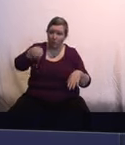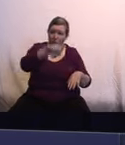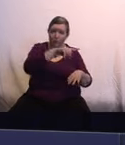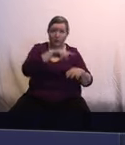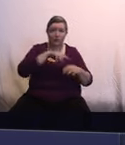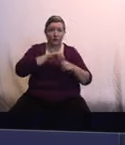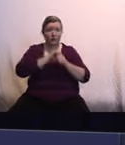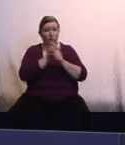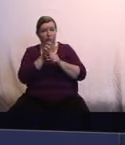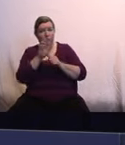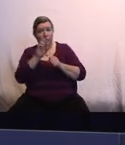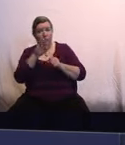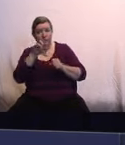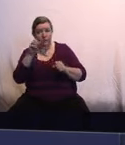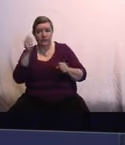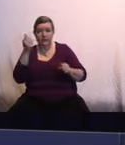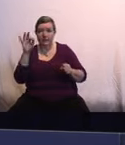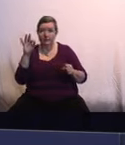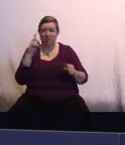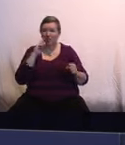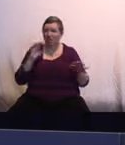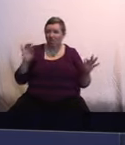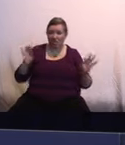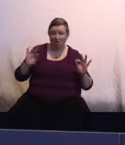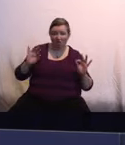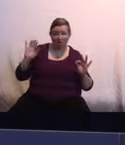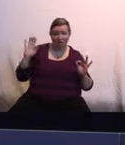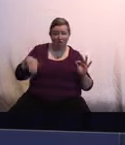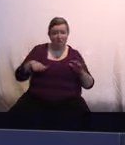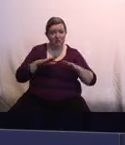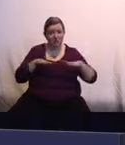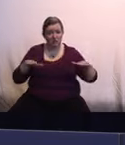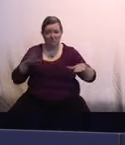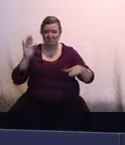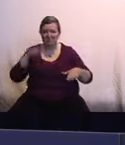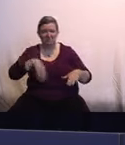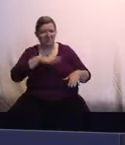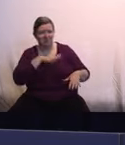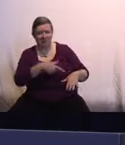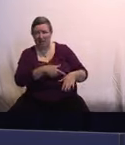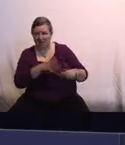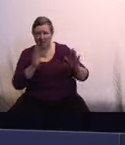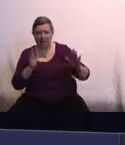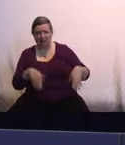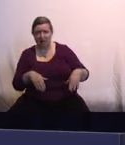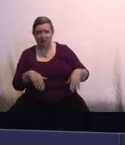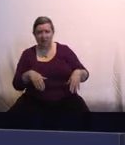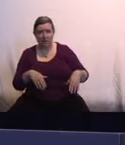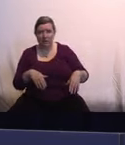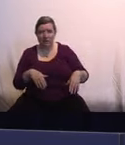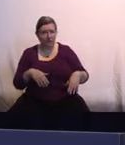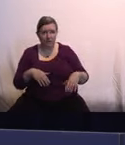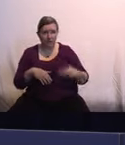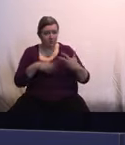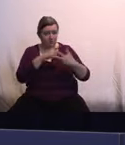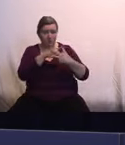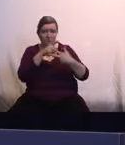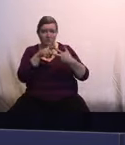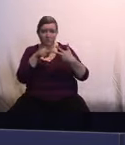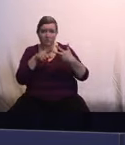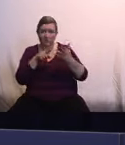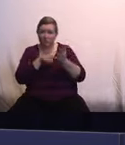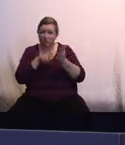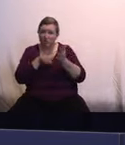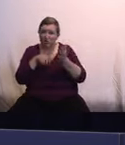a benign illness in children. These 3 new CDC studies serve as a reminder that everyone should